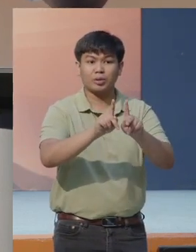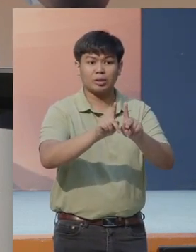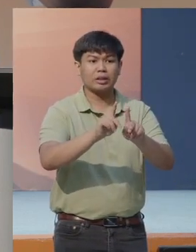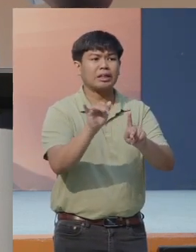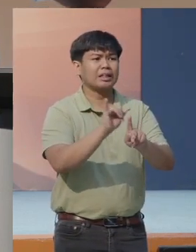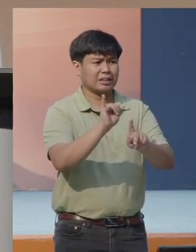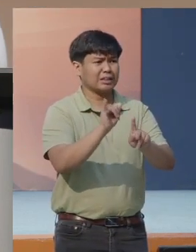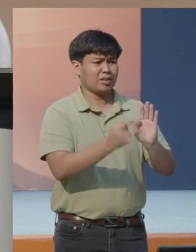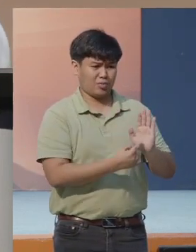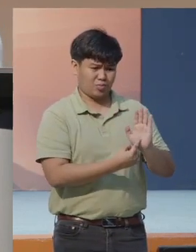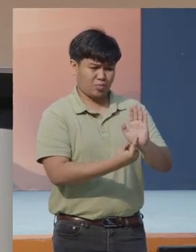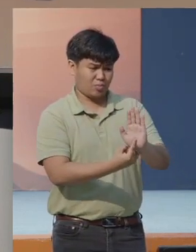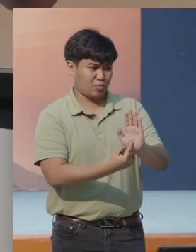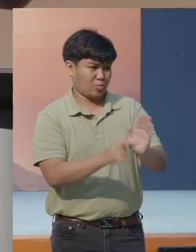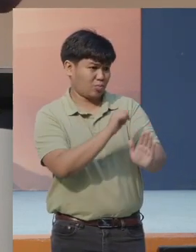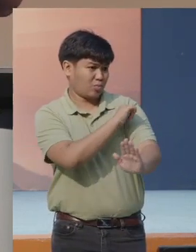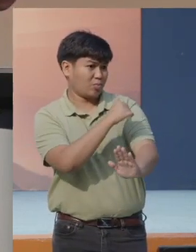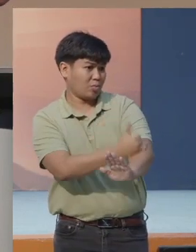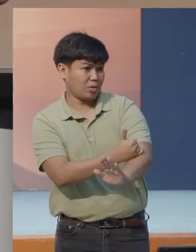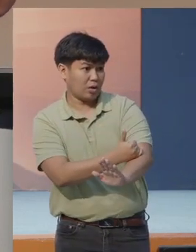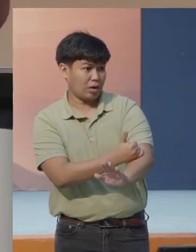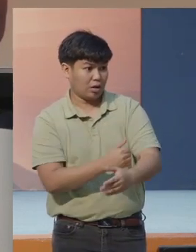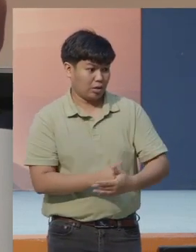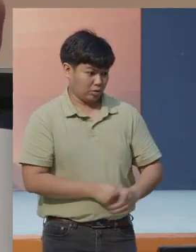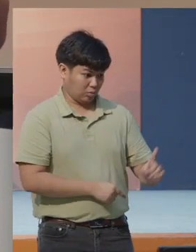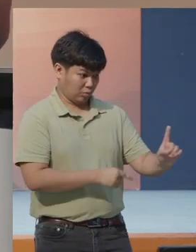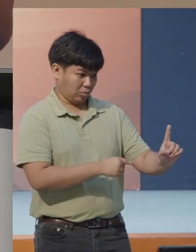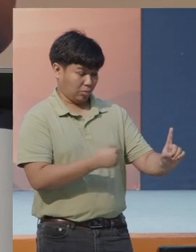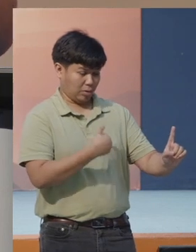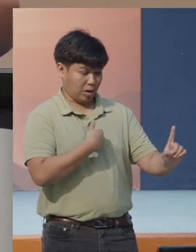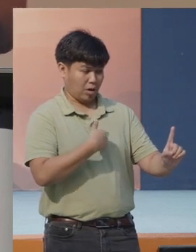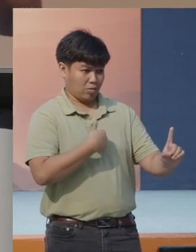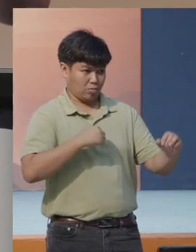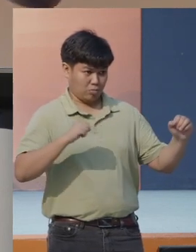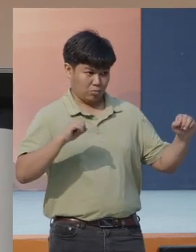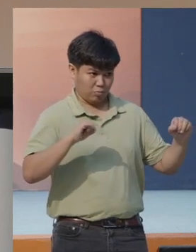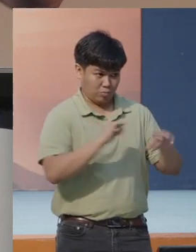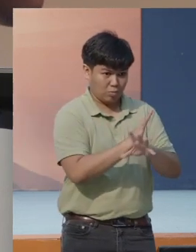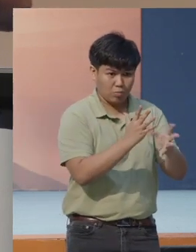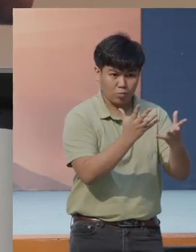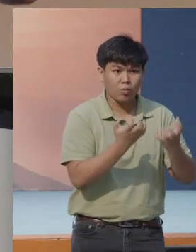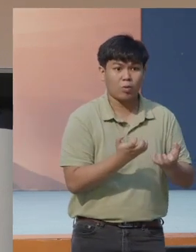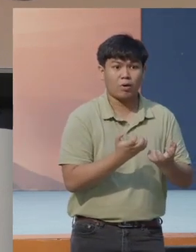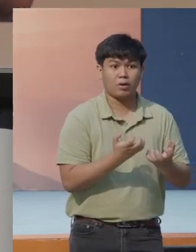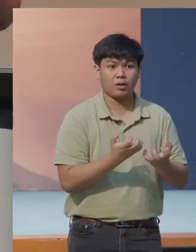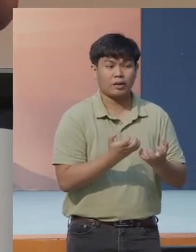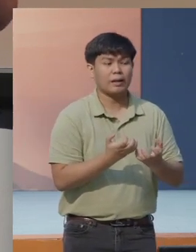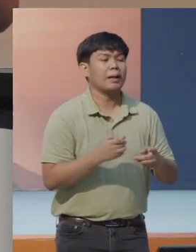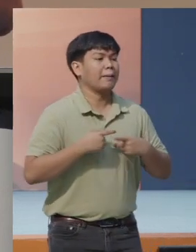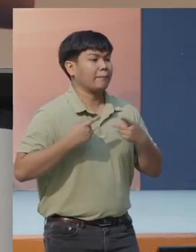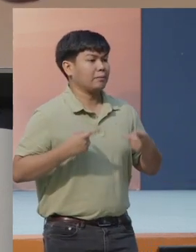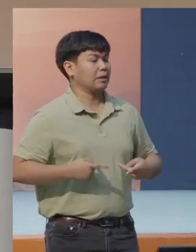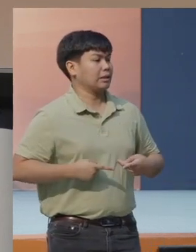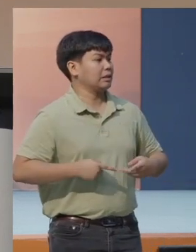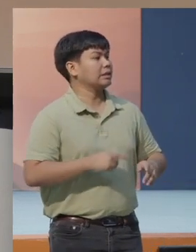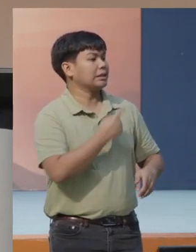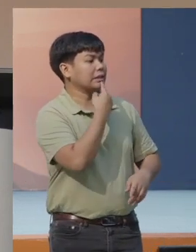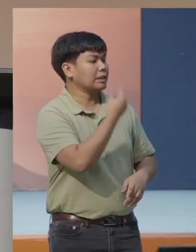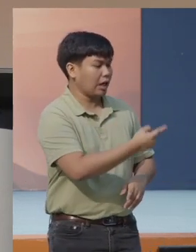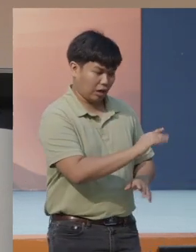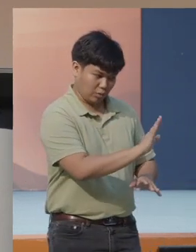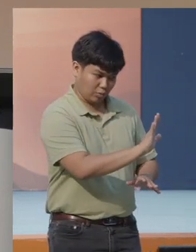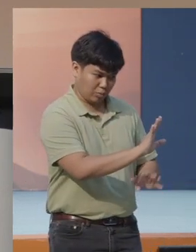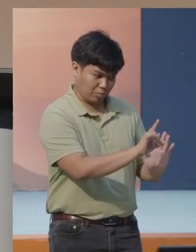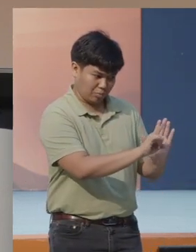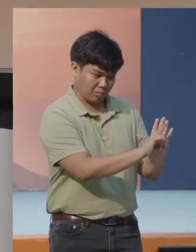some restraint upon the vengeful person who might be inclined or tempted to follow